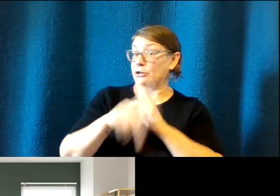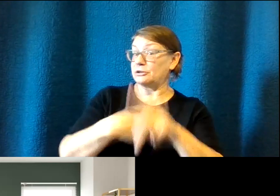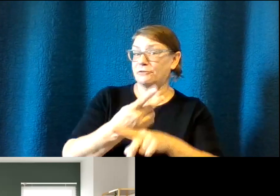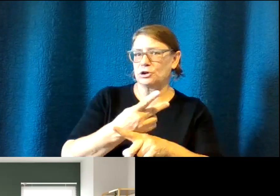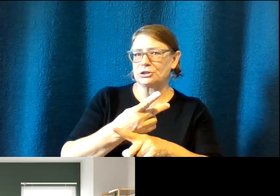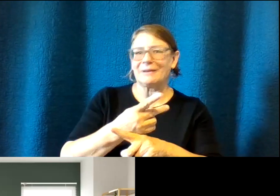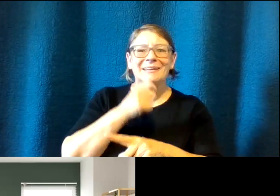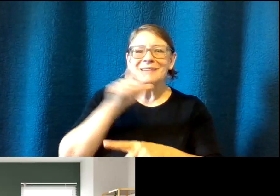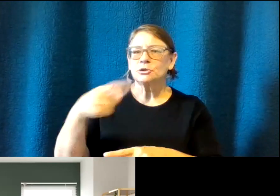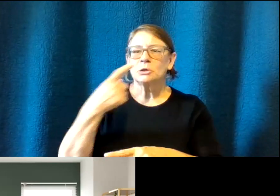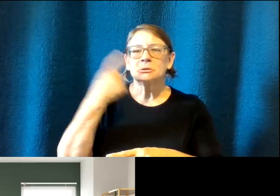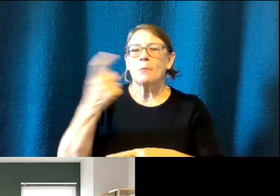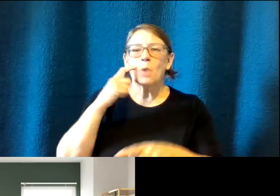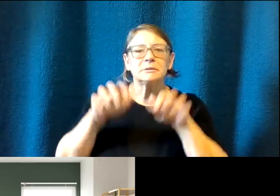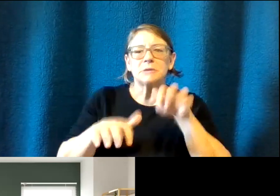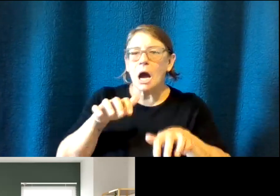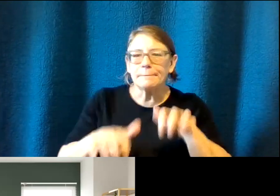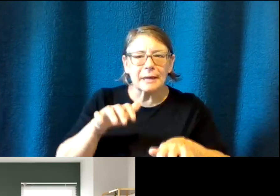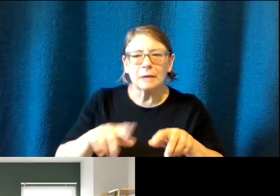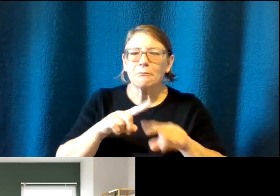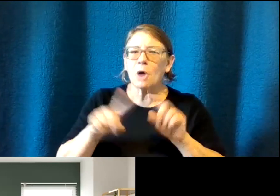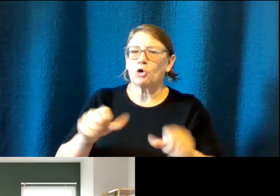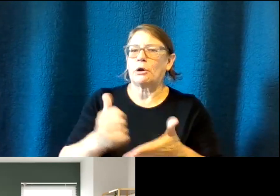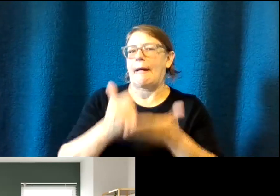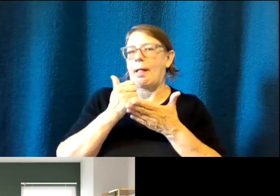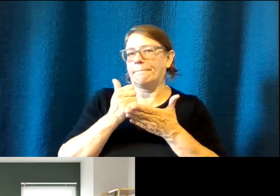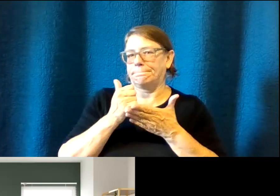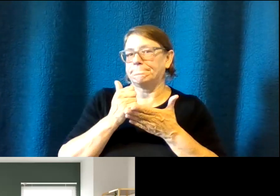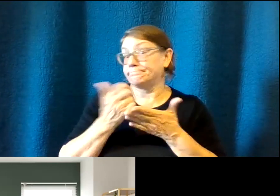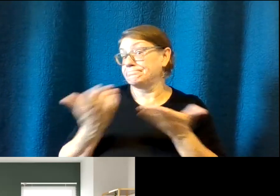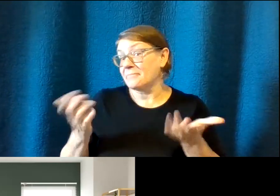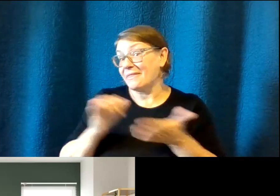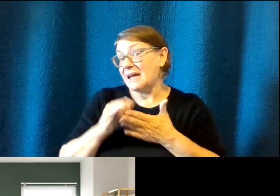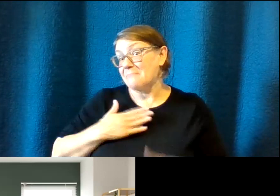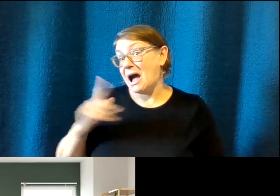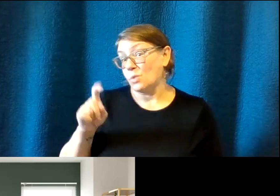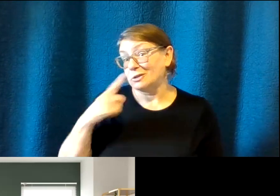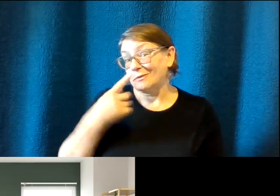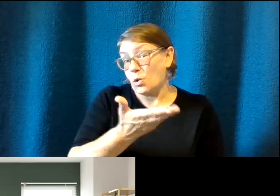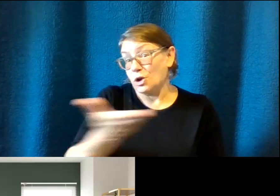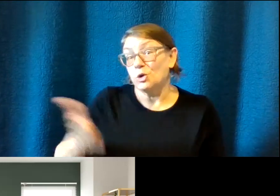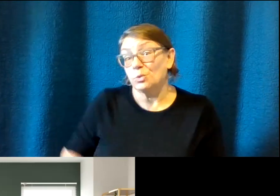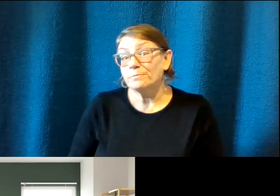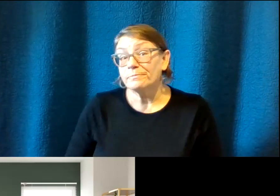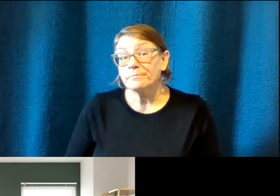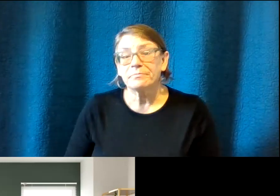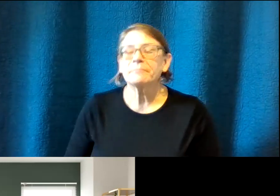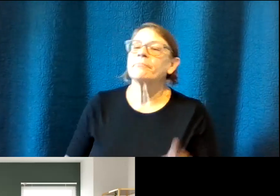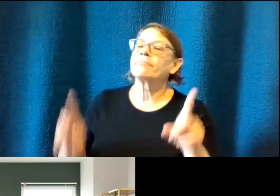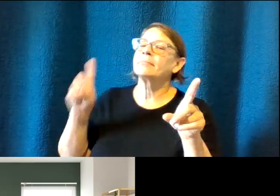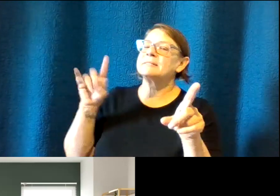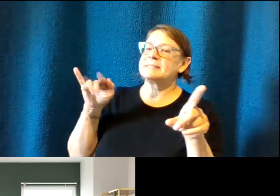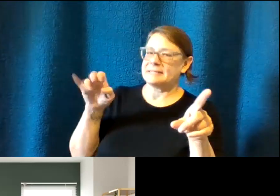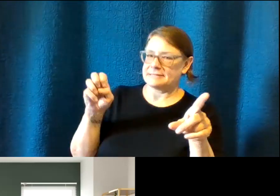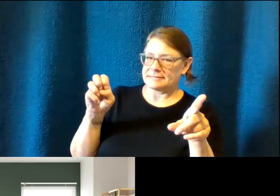someone typing, but rather can help as well? So those were some of the questions that I had. So right